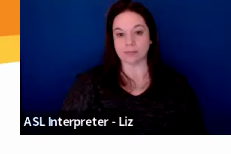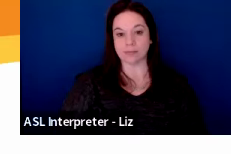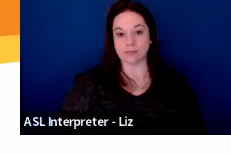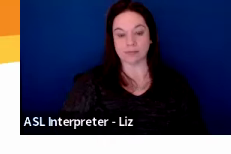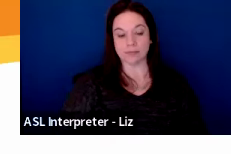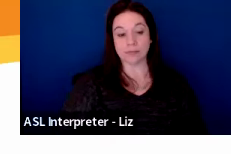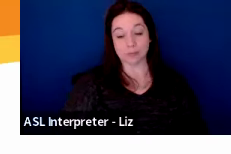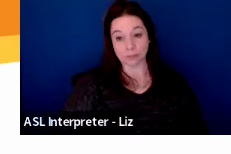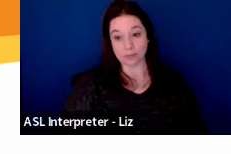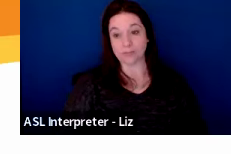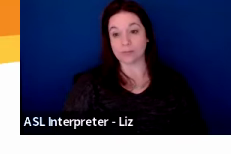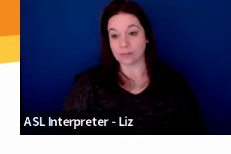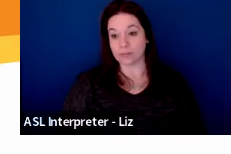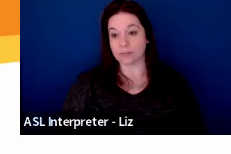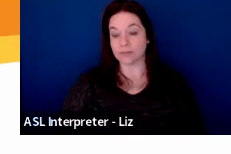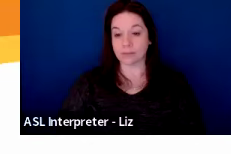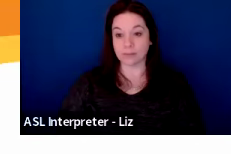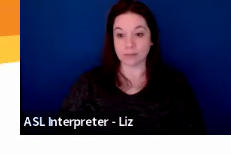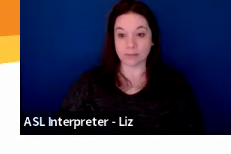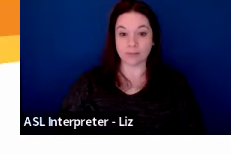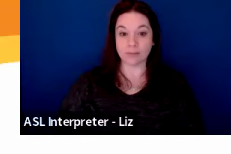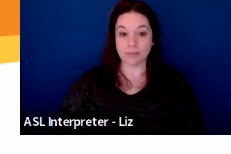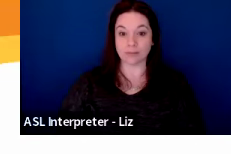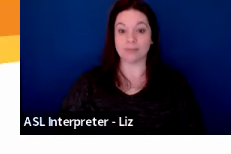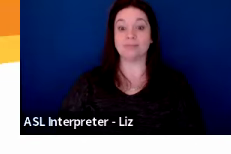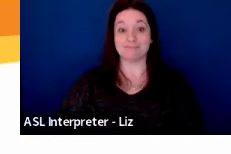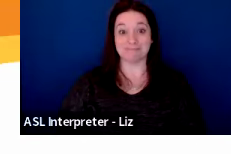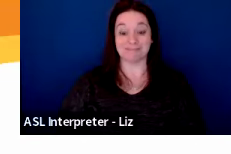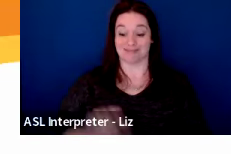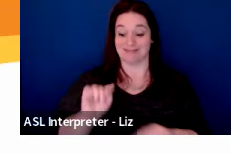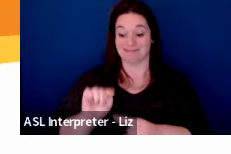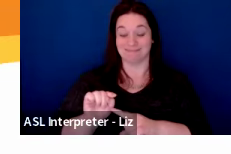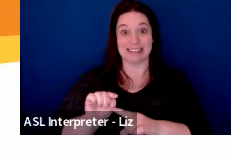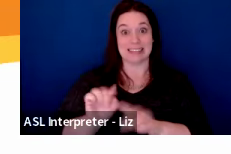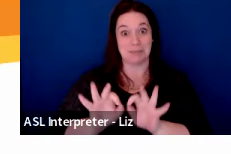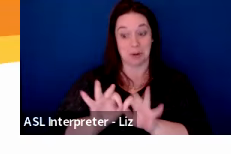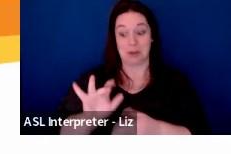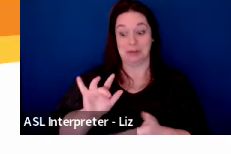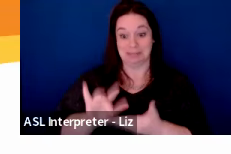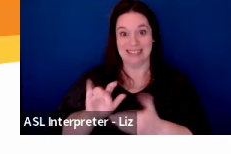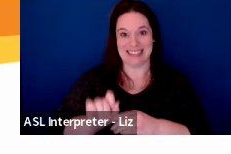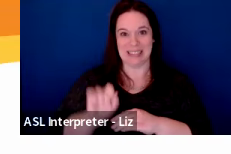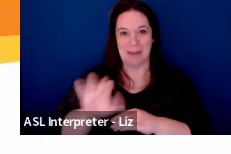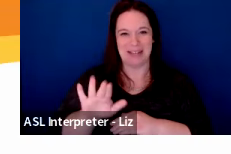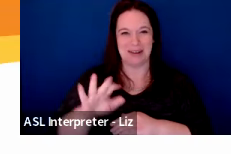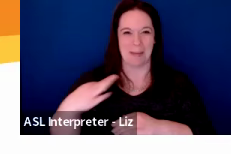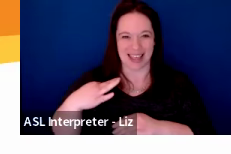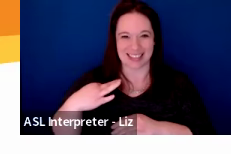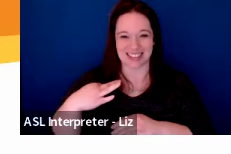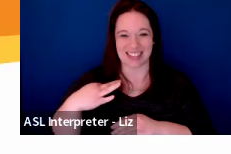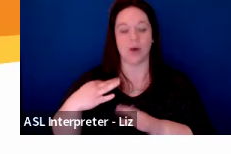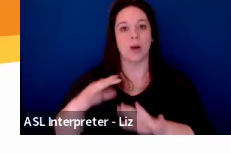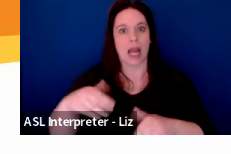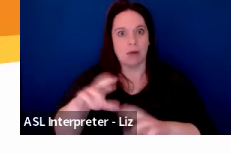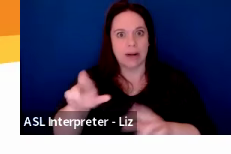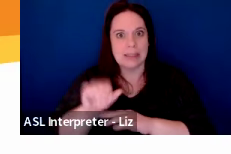So you have the very important, submit your application if you want to do that. And if you need to work on